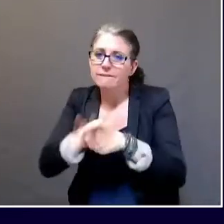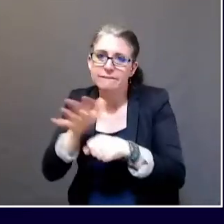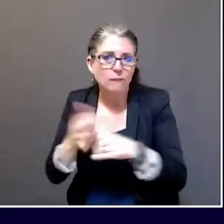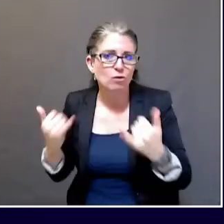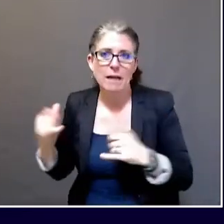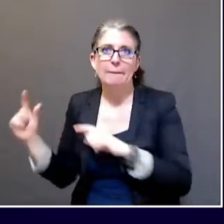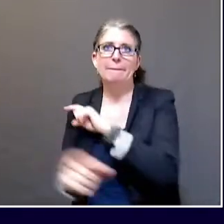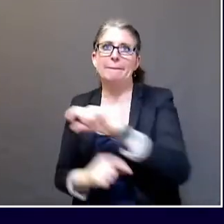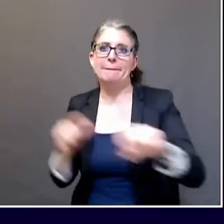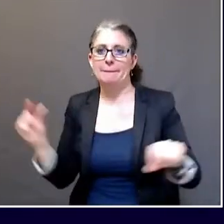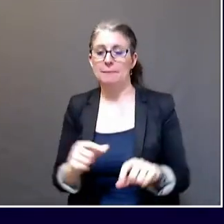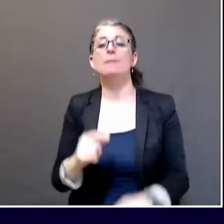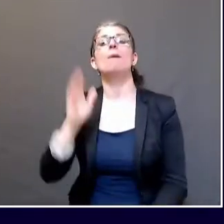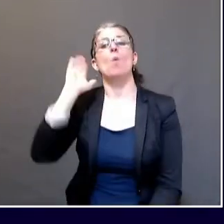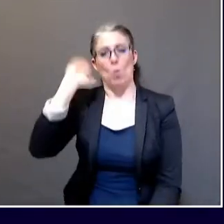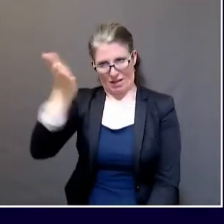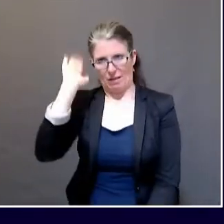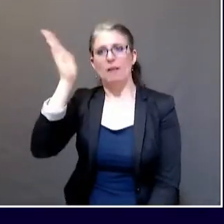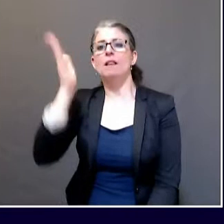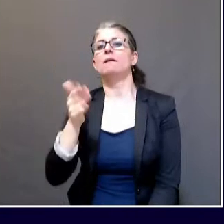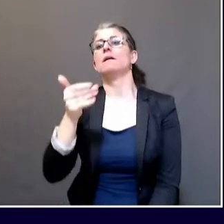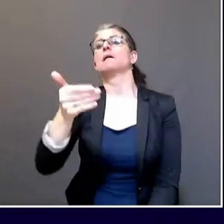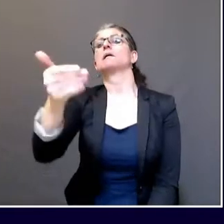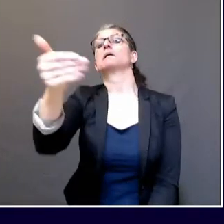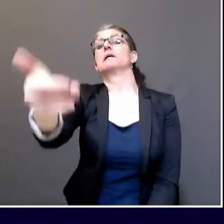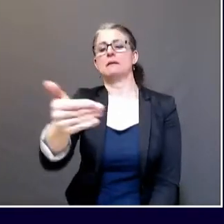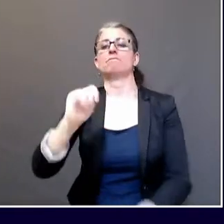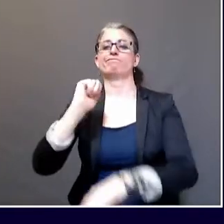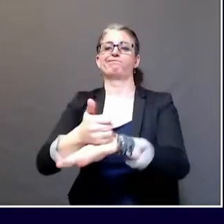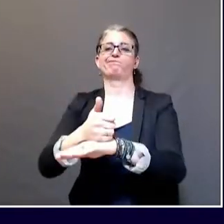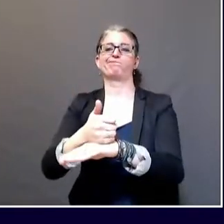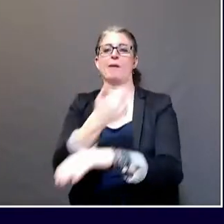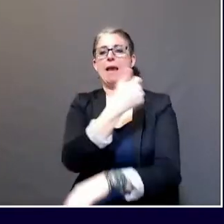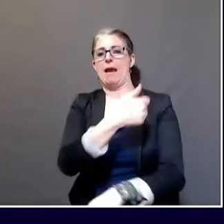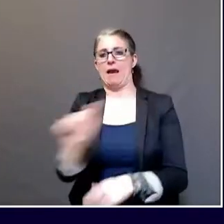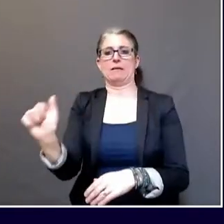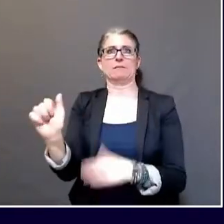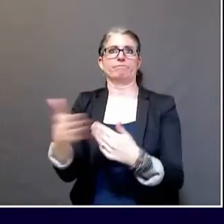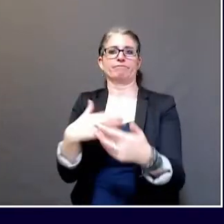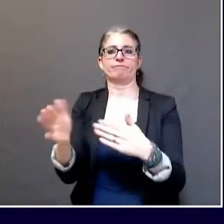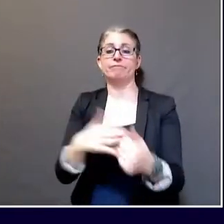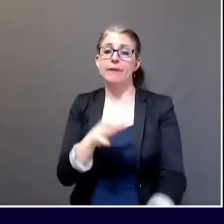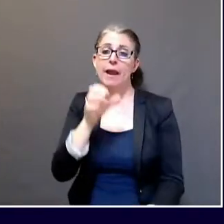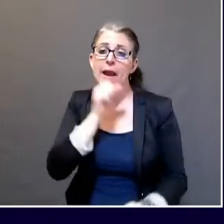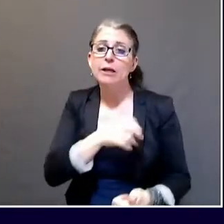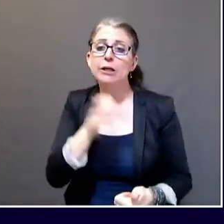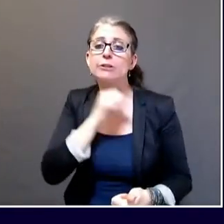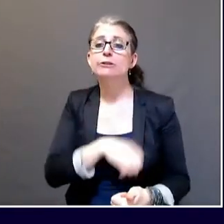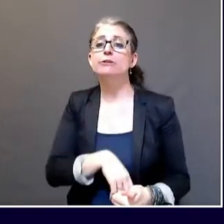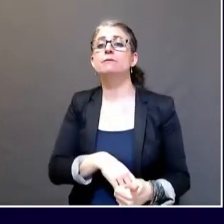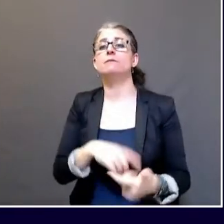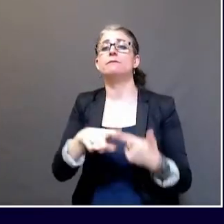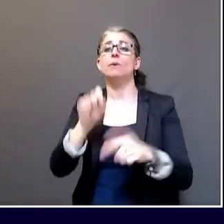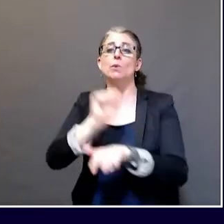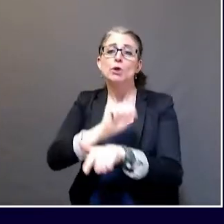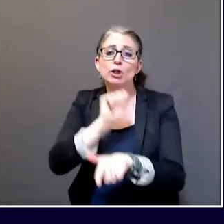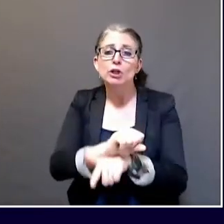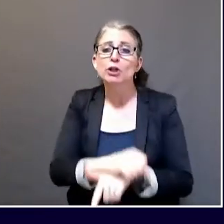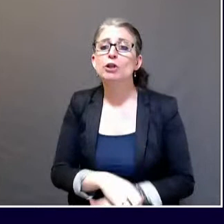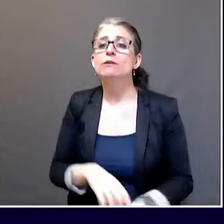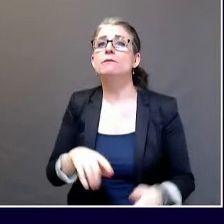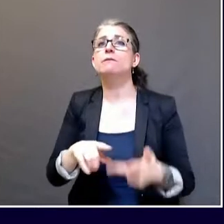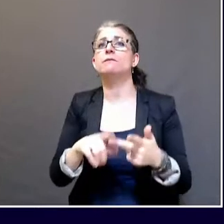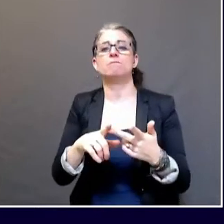they're from, and no matter what their age, no matter what their type of work. That is our goal here in Maine. So we are hopeful that over time, as